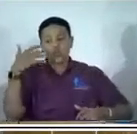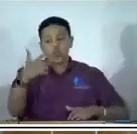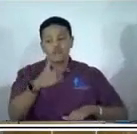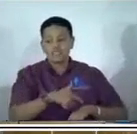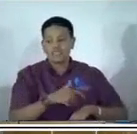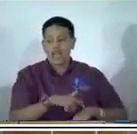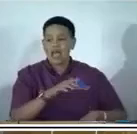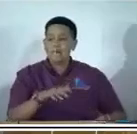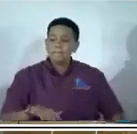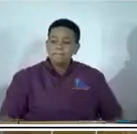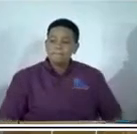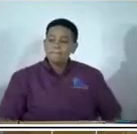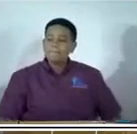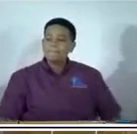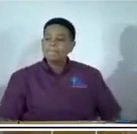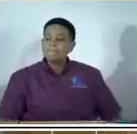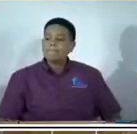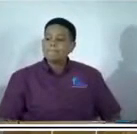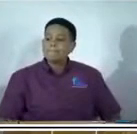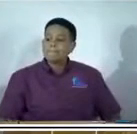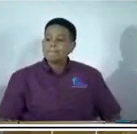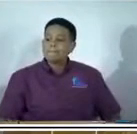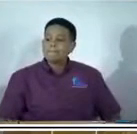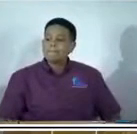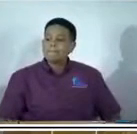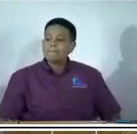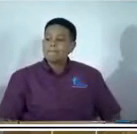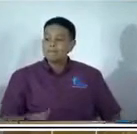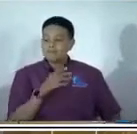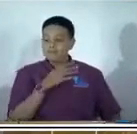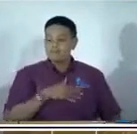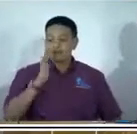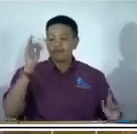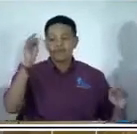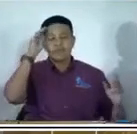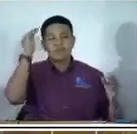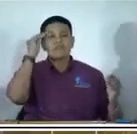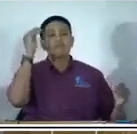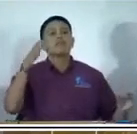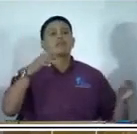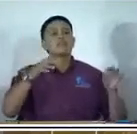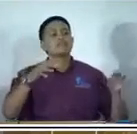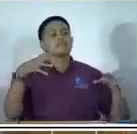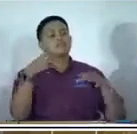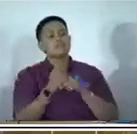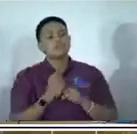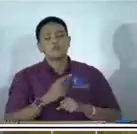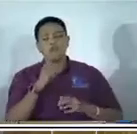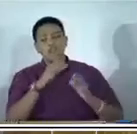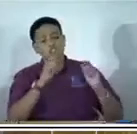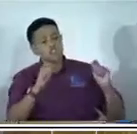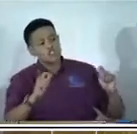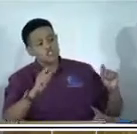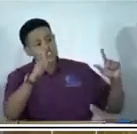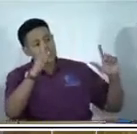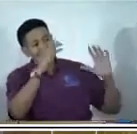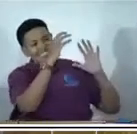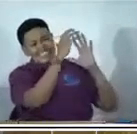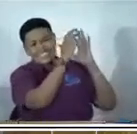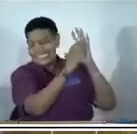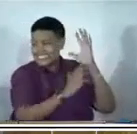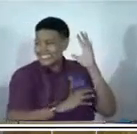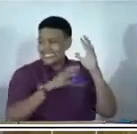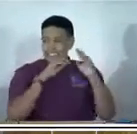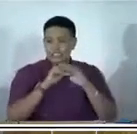Speaker, let me just give you a synopsis. On the screen, there is a full list that involves several other